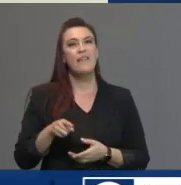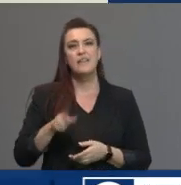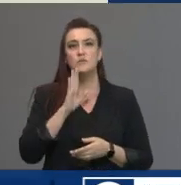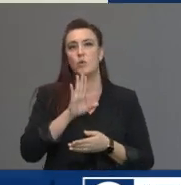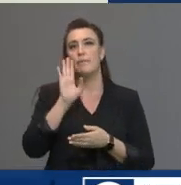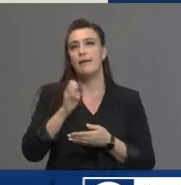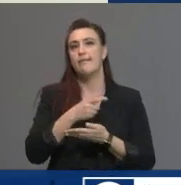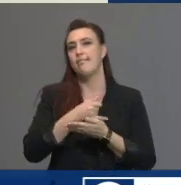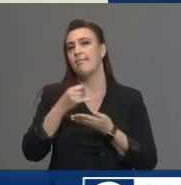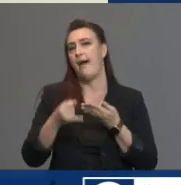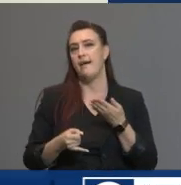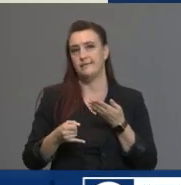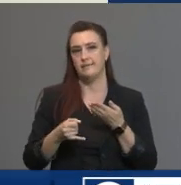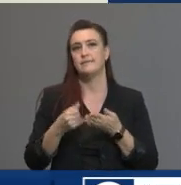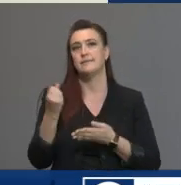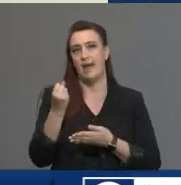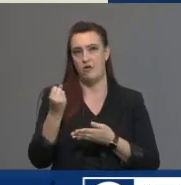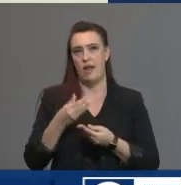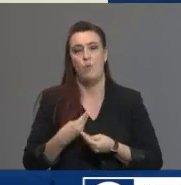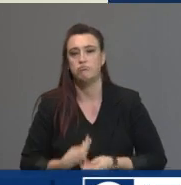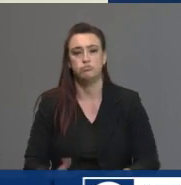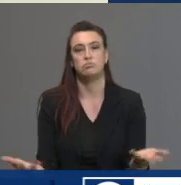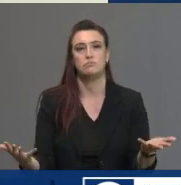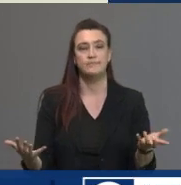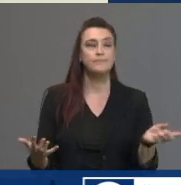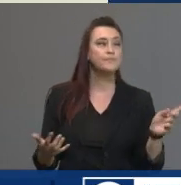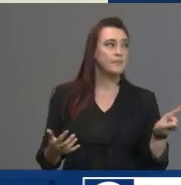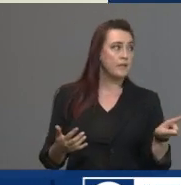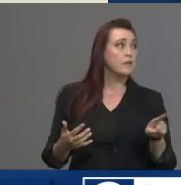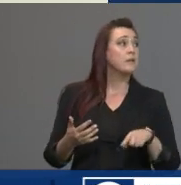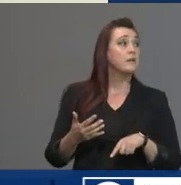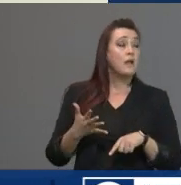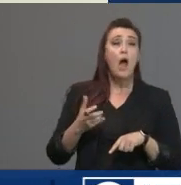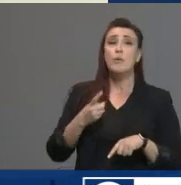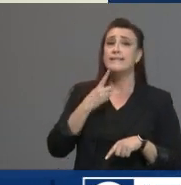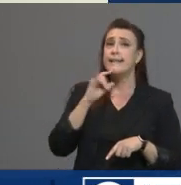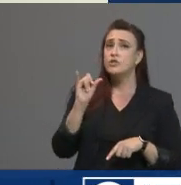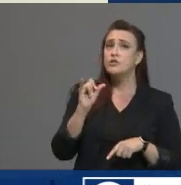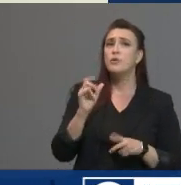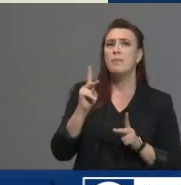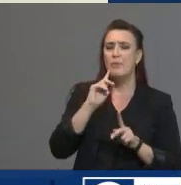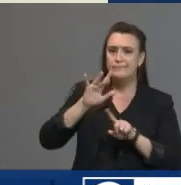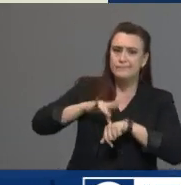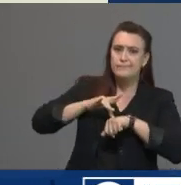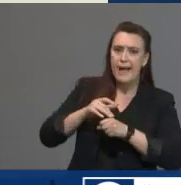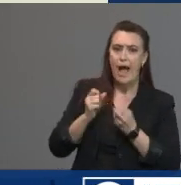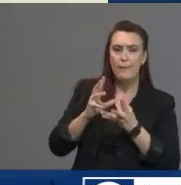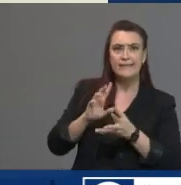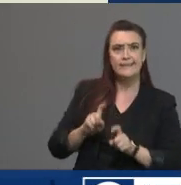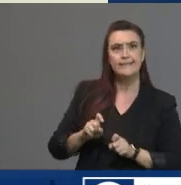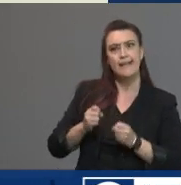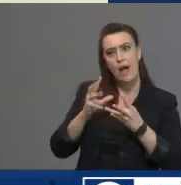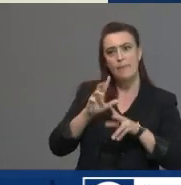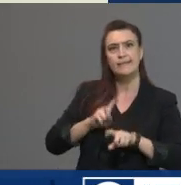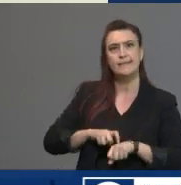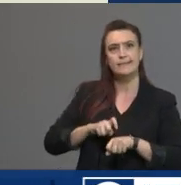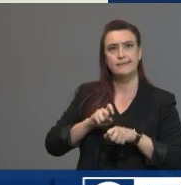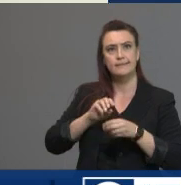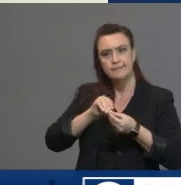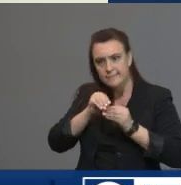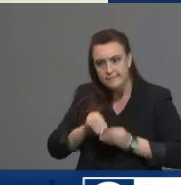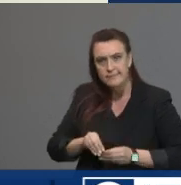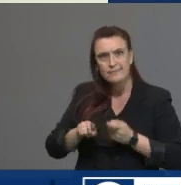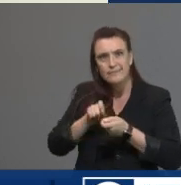testing framework is there's a lot of folks that may want to brag on the number of tests that have been